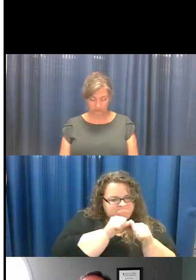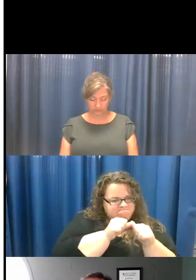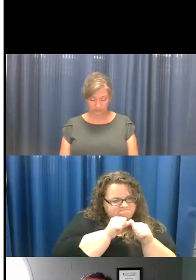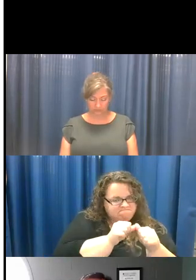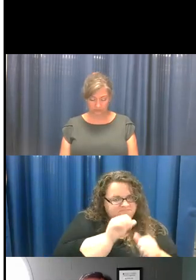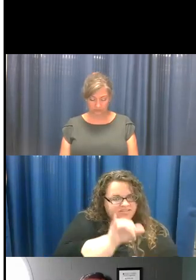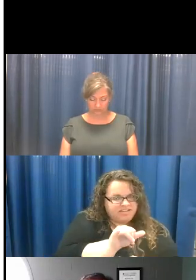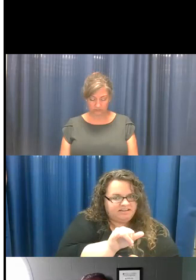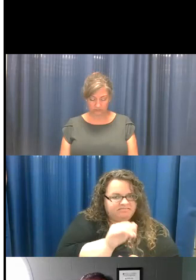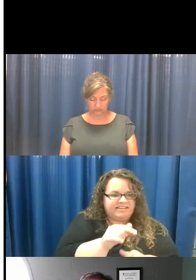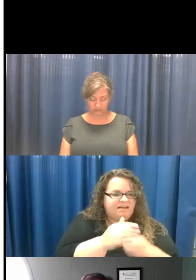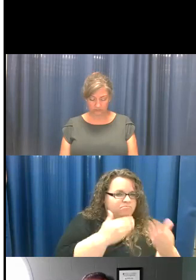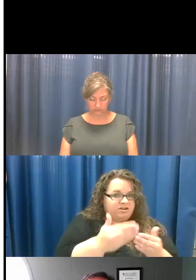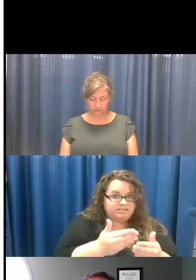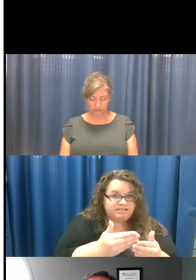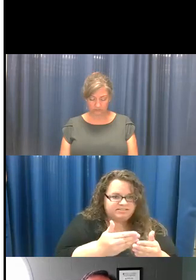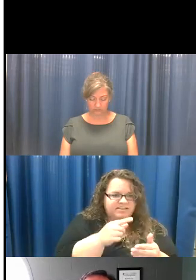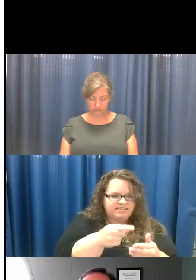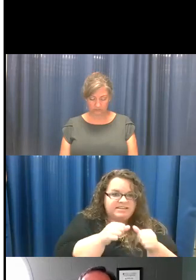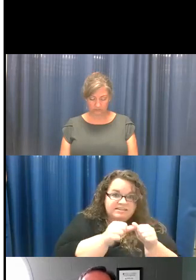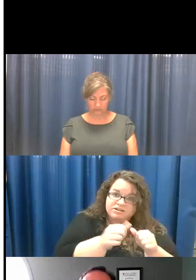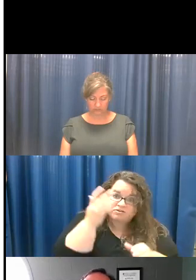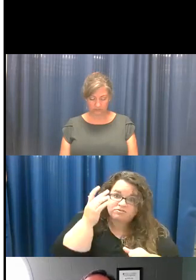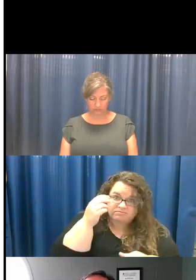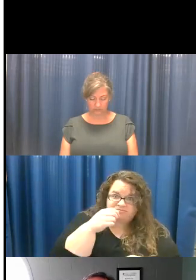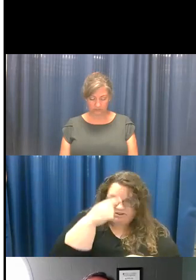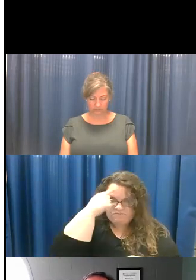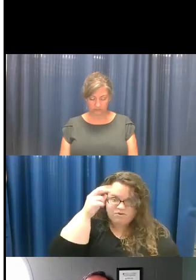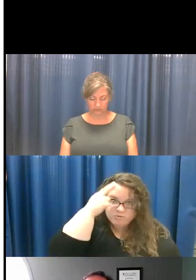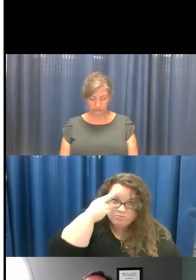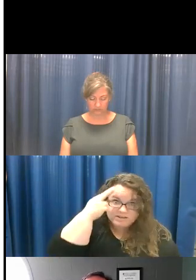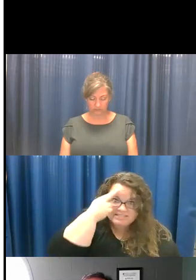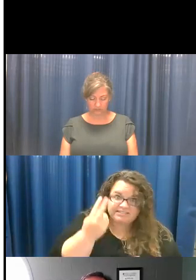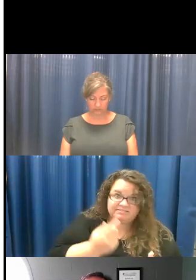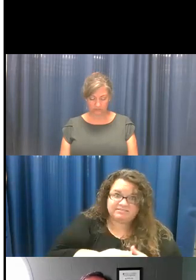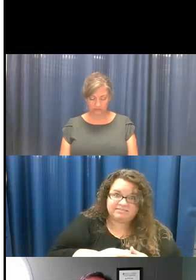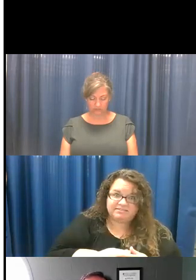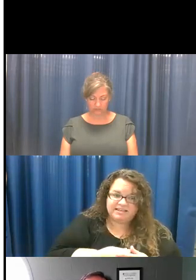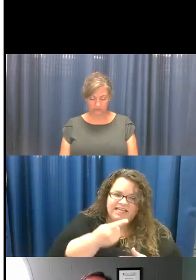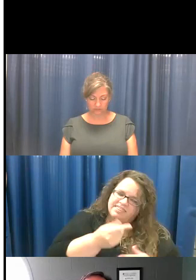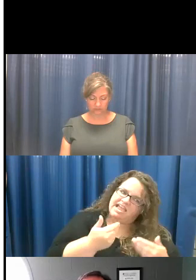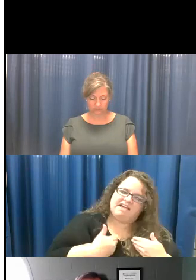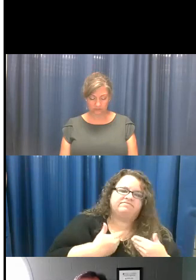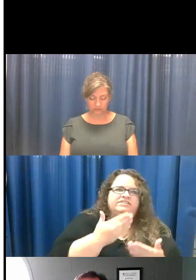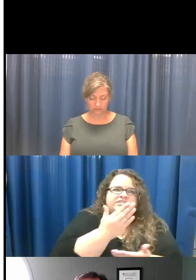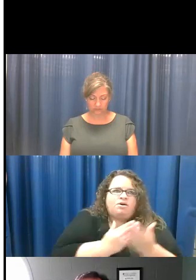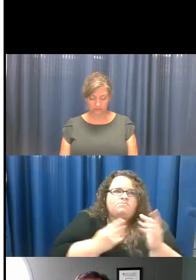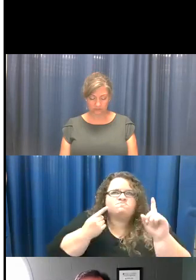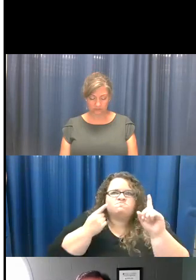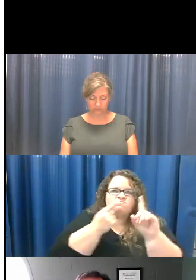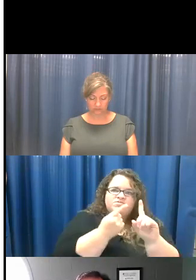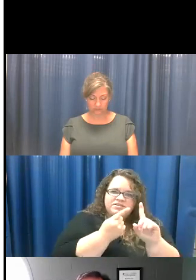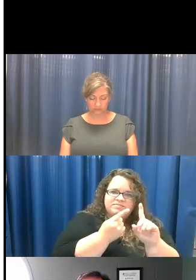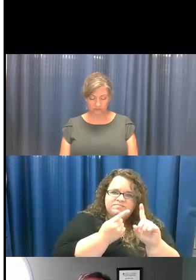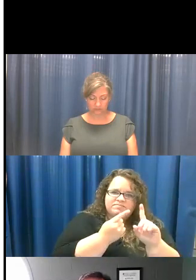reason. And that reason is that they have some dream that they brought with them that helped them get through